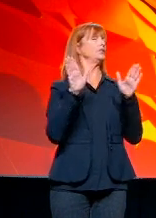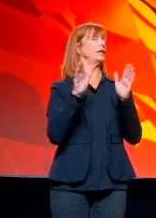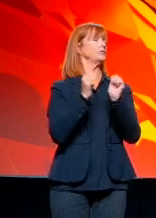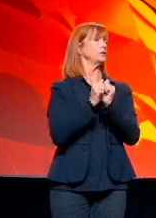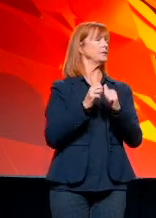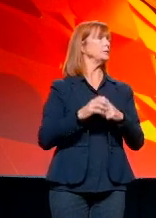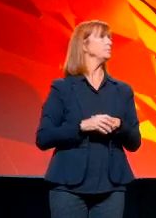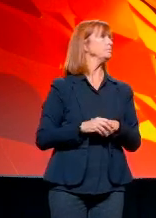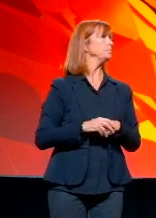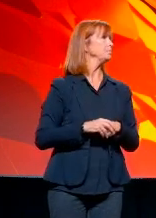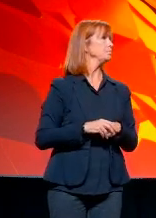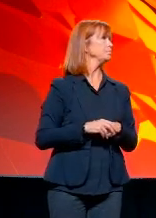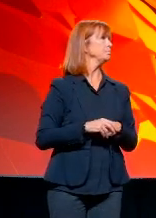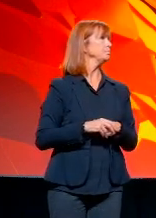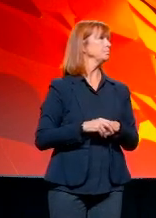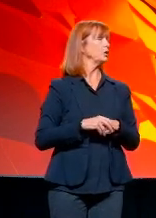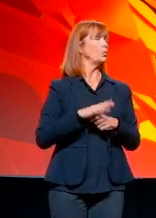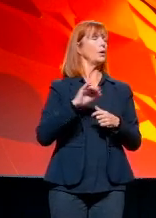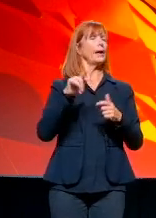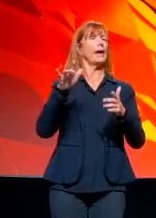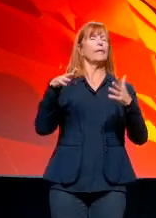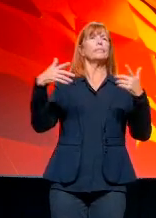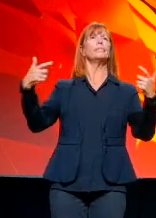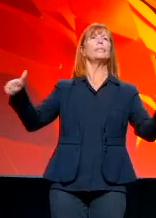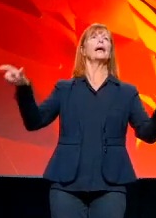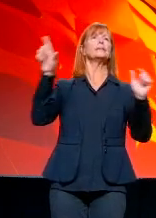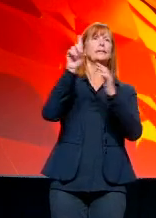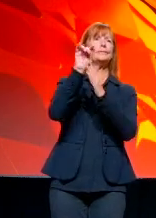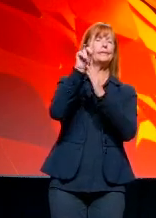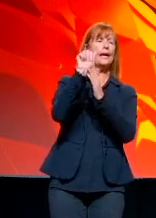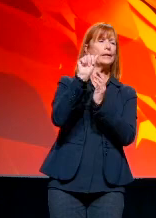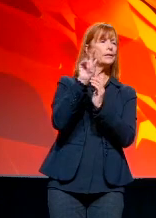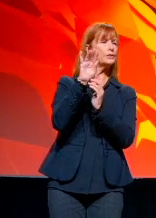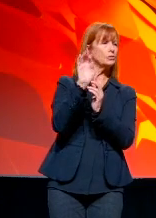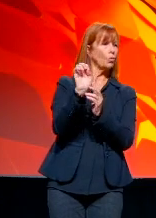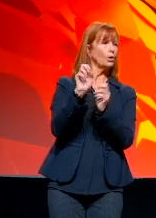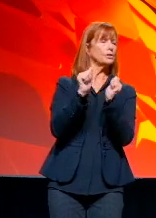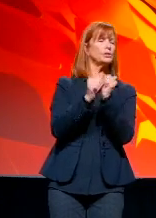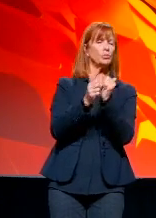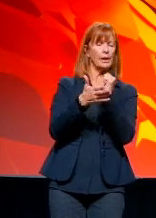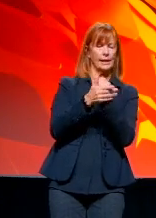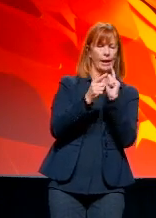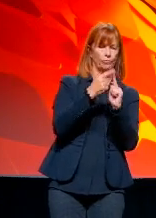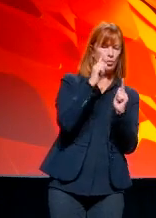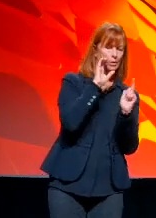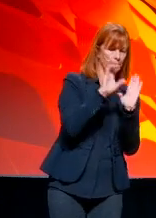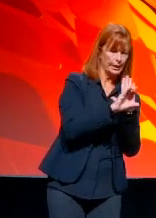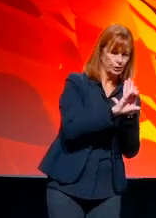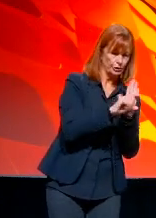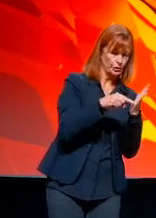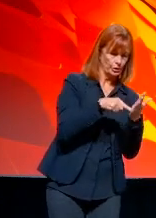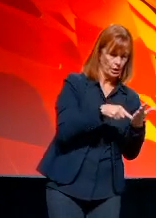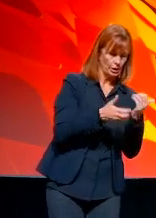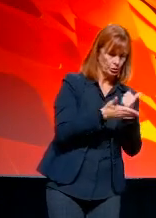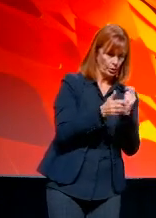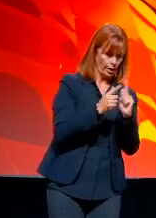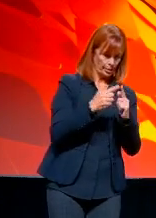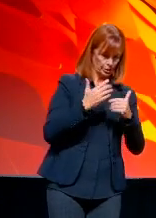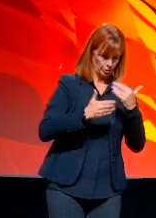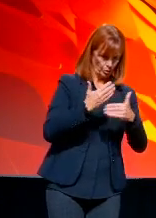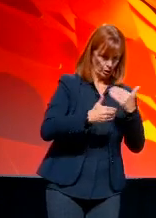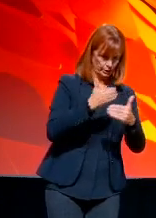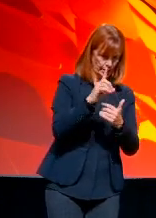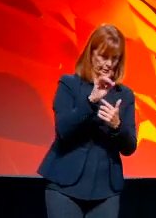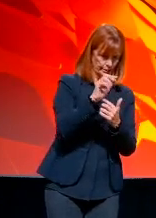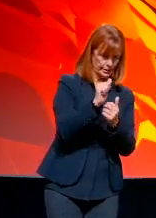trained on massive data sources. This is where HPC comes in the picture to enable us to process a huge amount of data to be able to